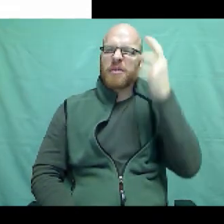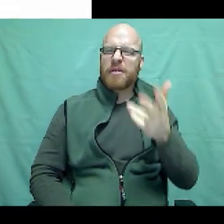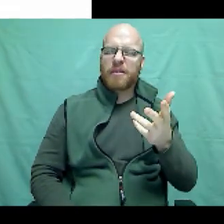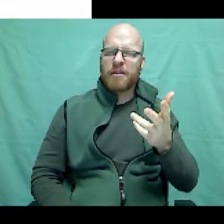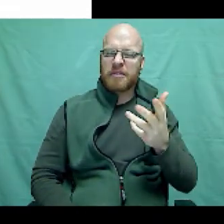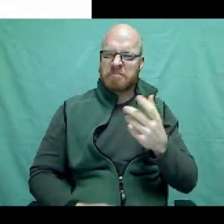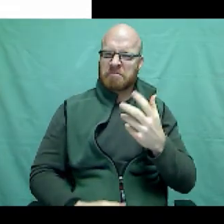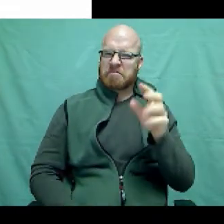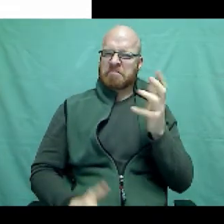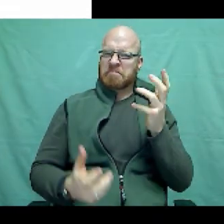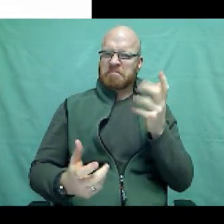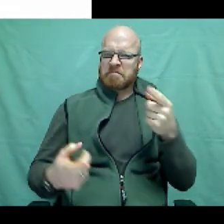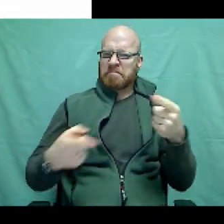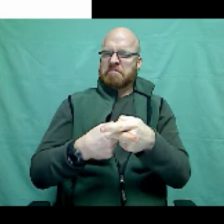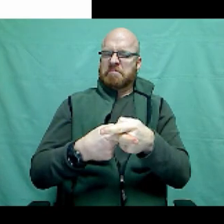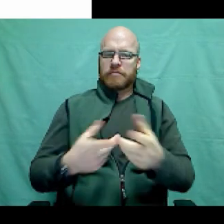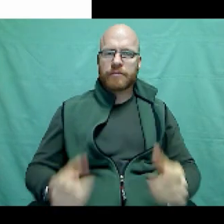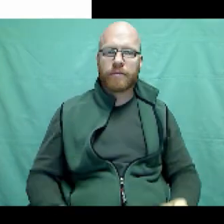possible or not reasonable?